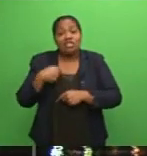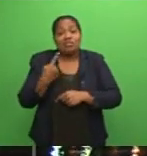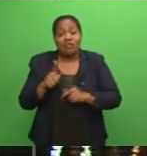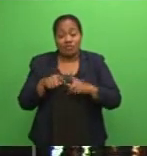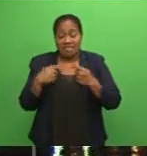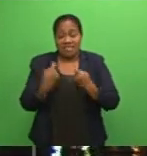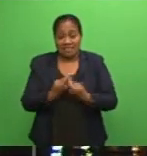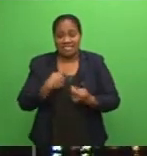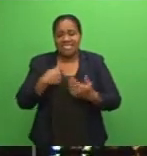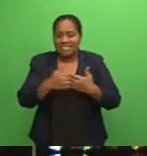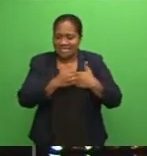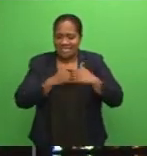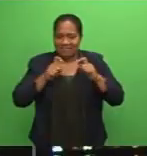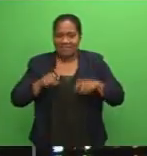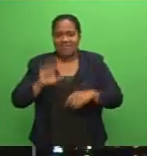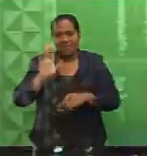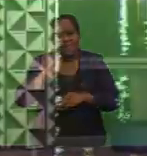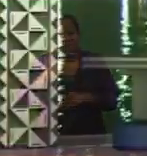stay safe. Bye for now.